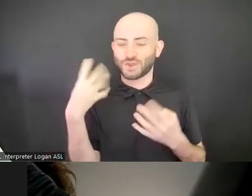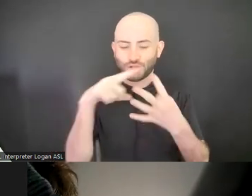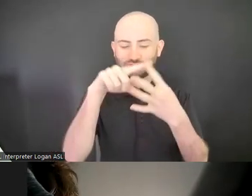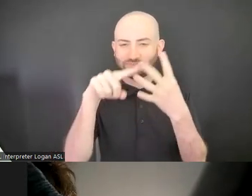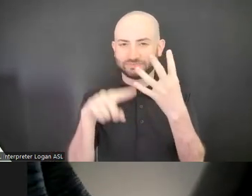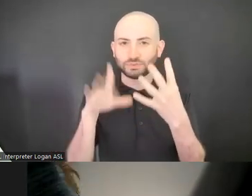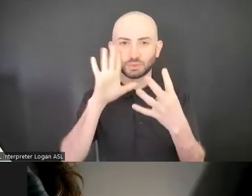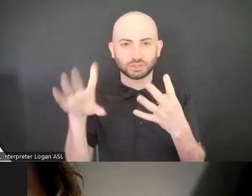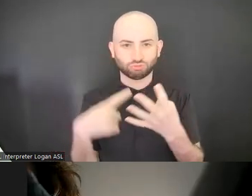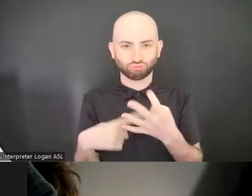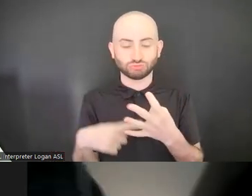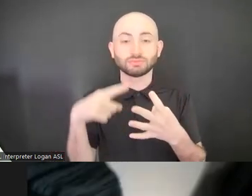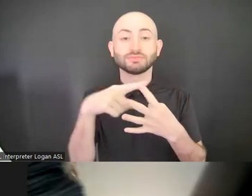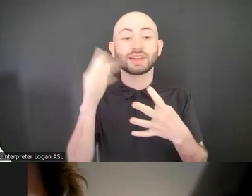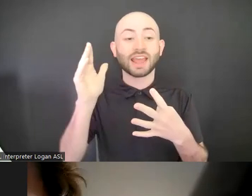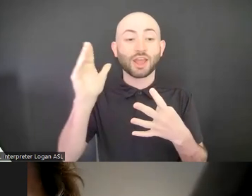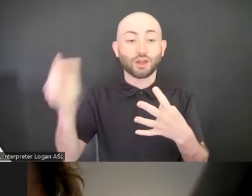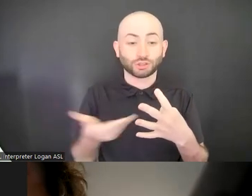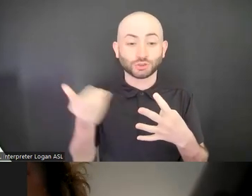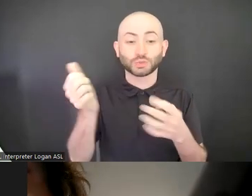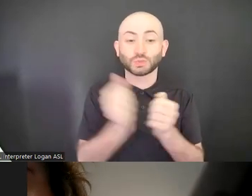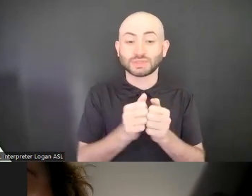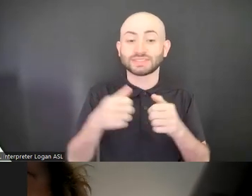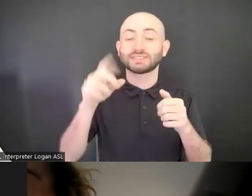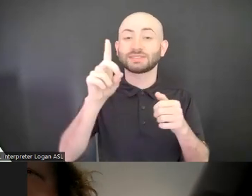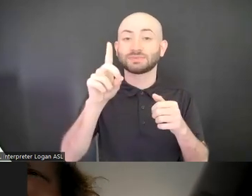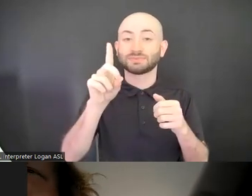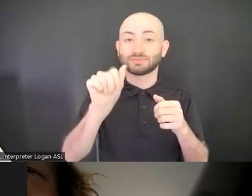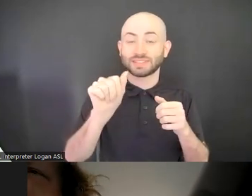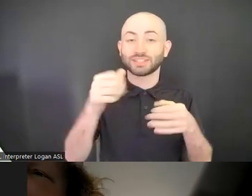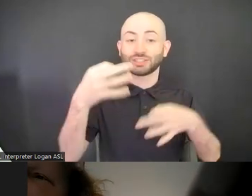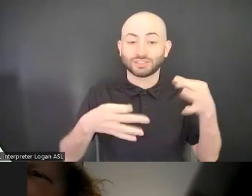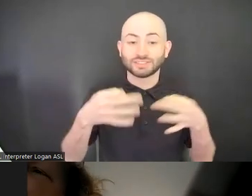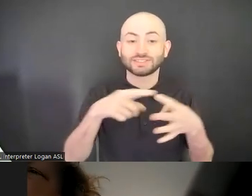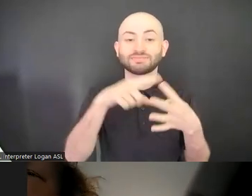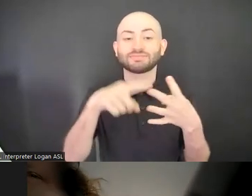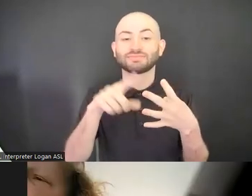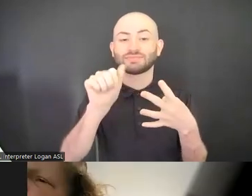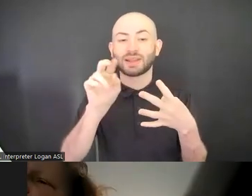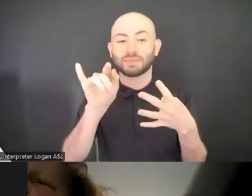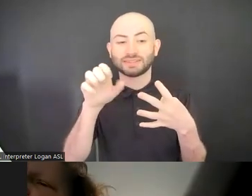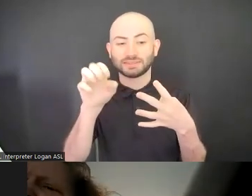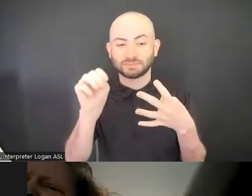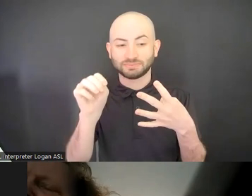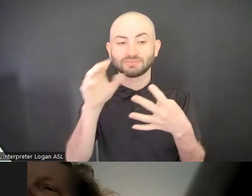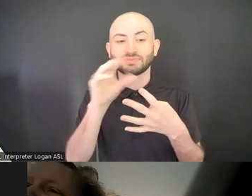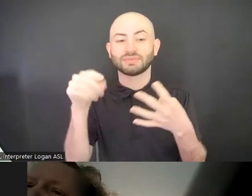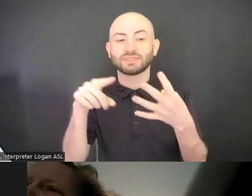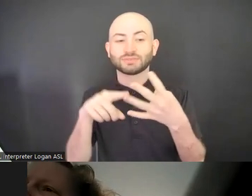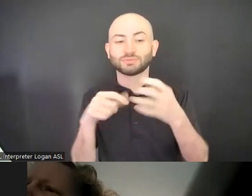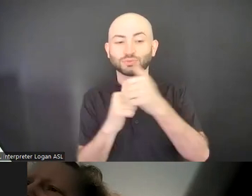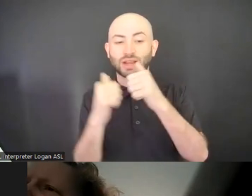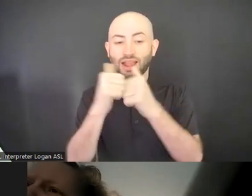introduction into disability justice ableism and structural ableism and how it applies to sexual violence prevention